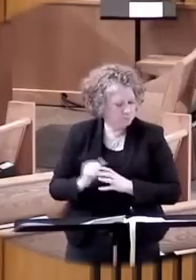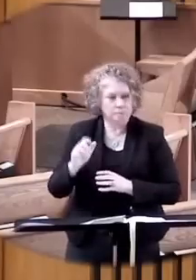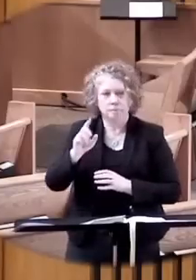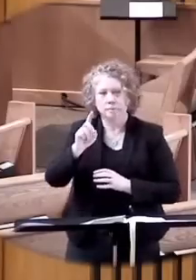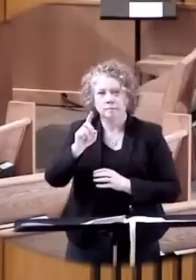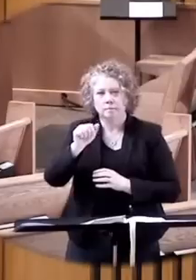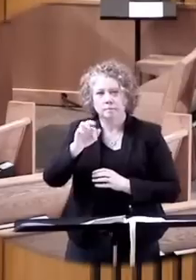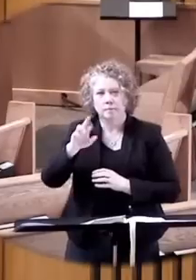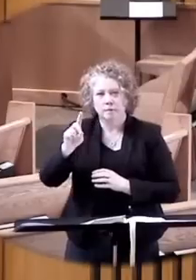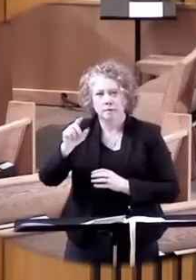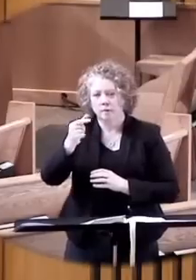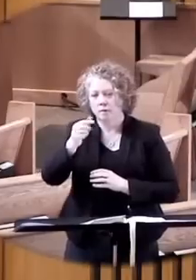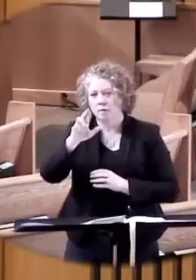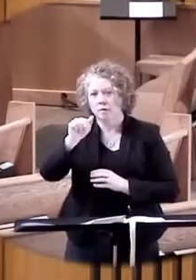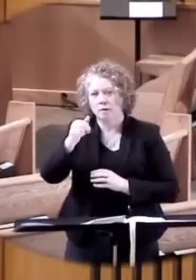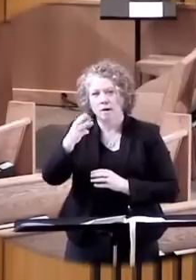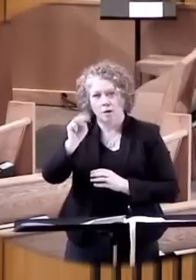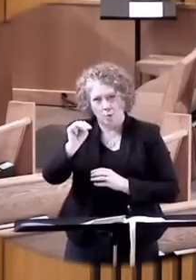David Graham,